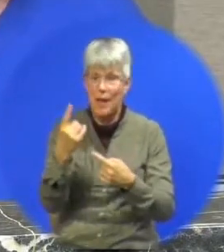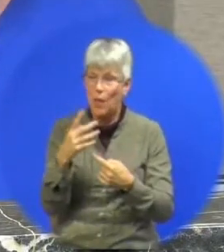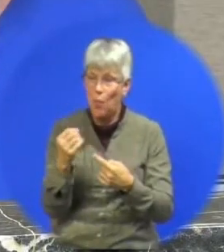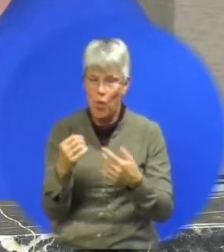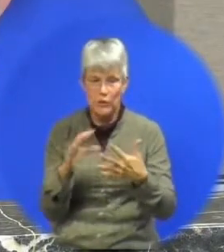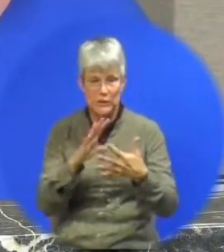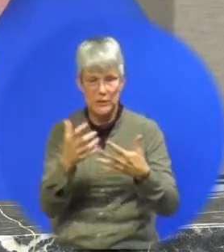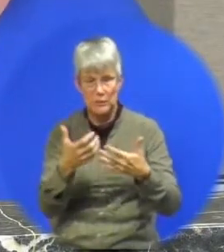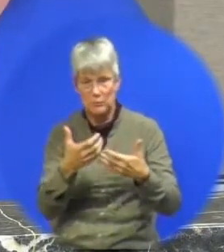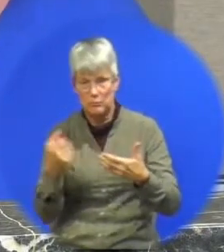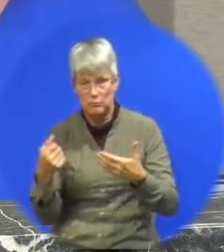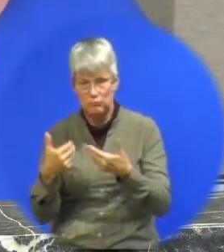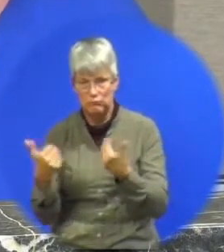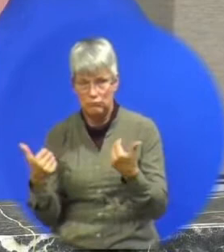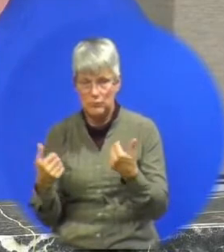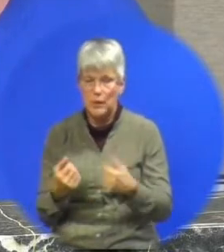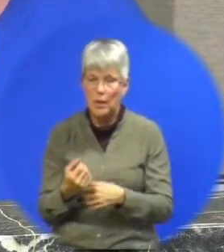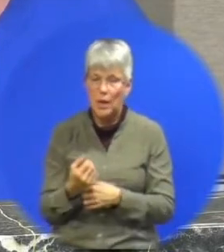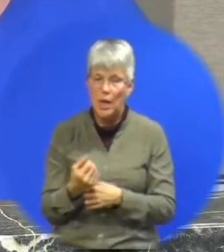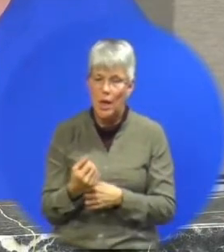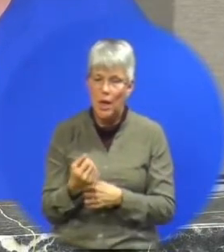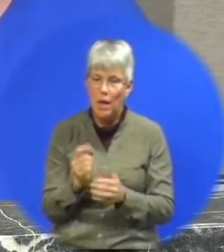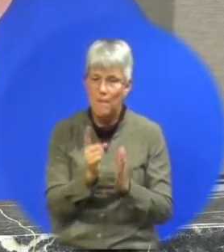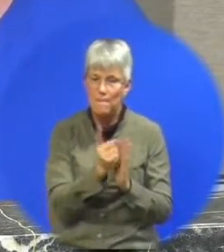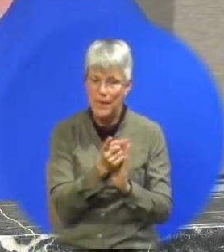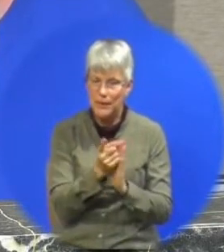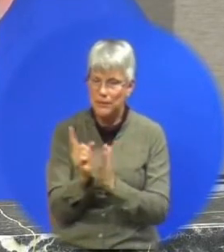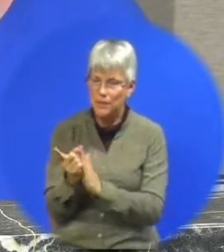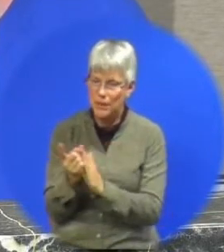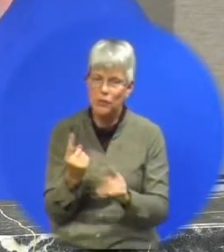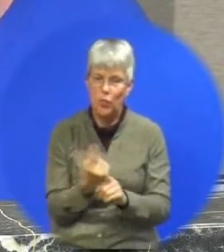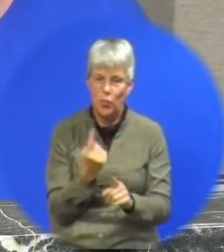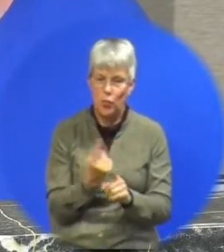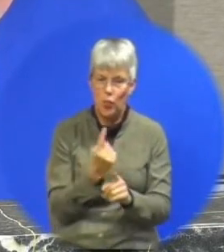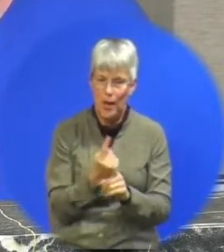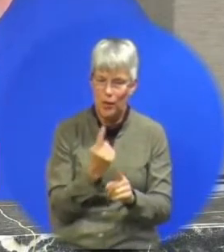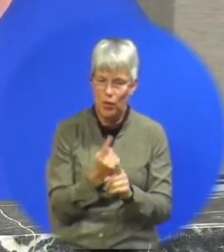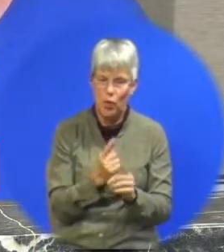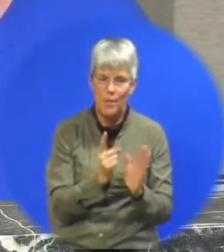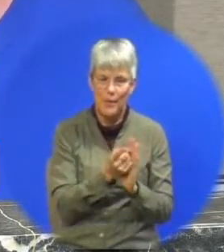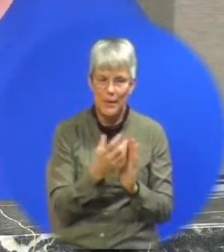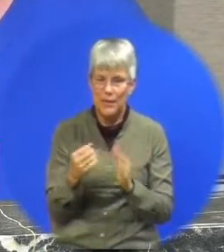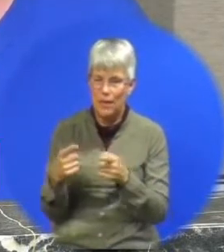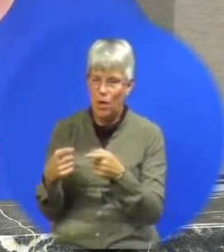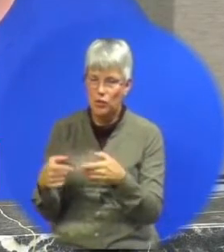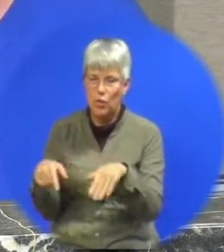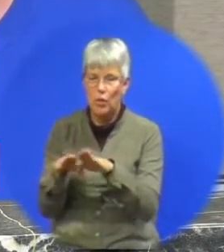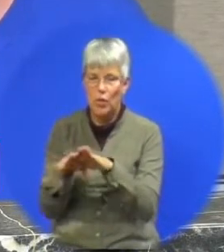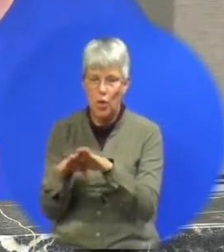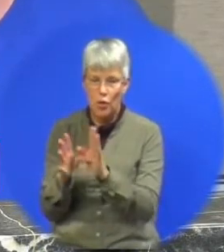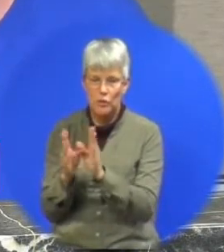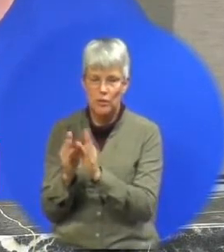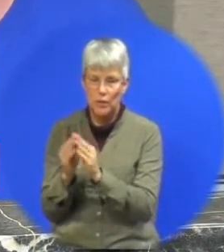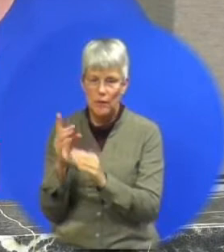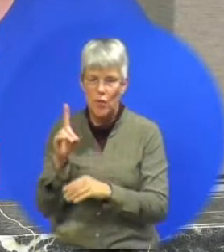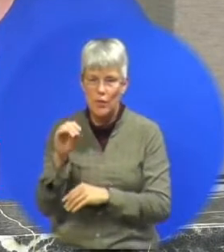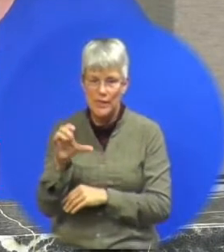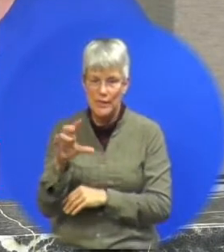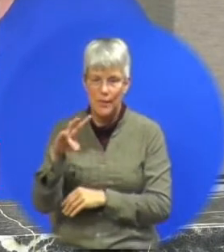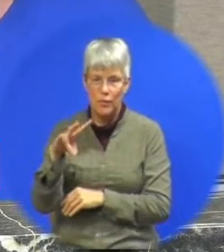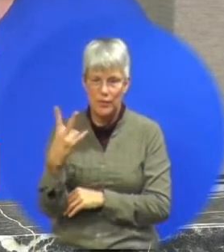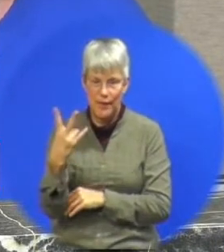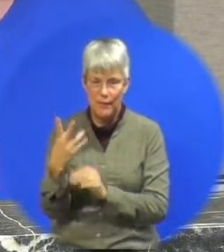separately. You have 2 sets of minutes, the regular meeting and the closed session that occurred at the December 7th